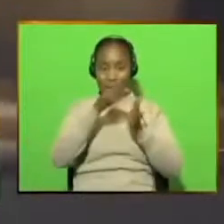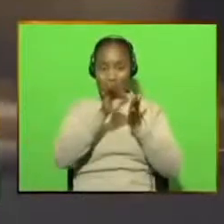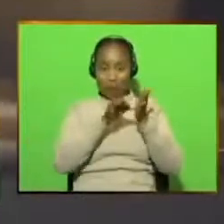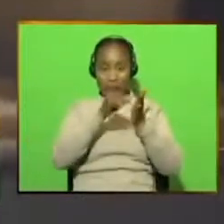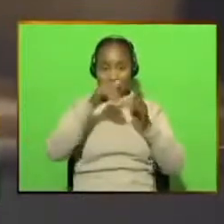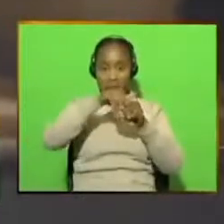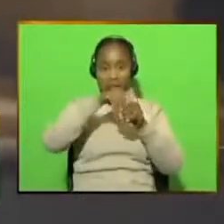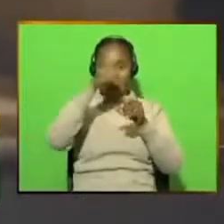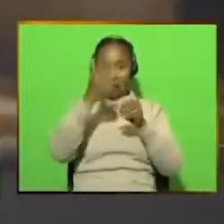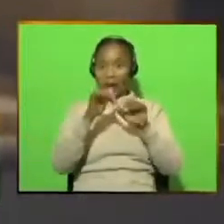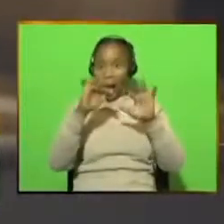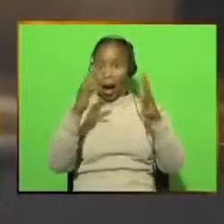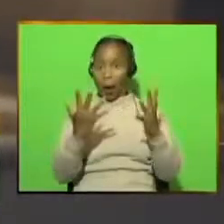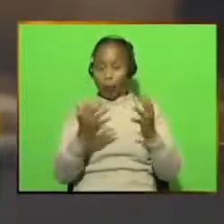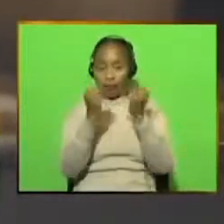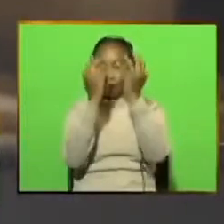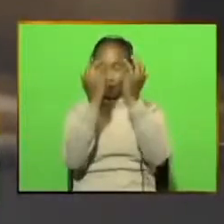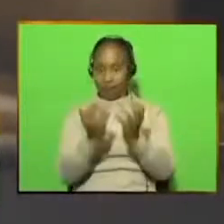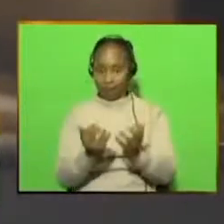follows.